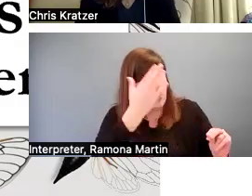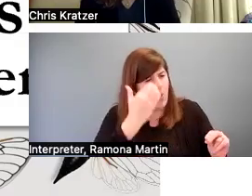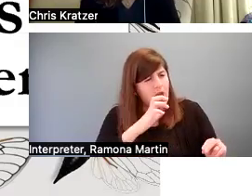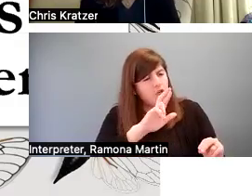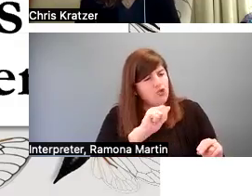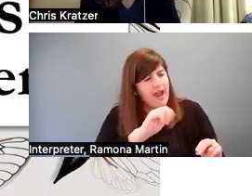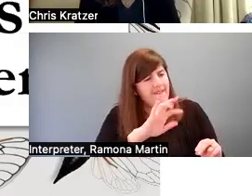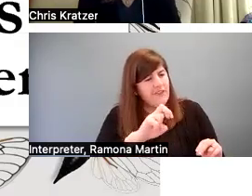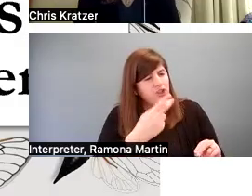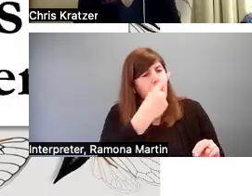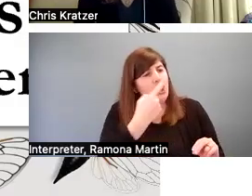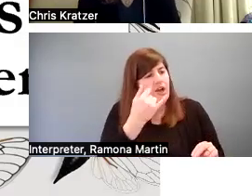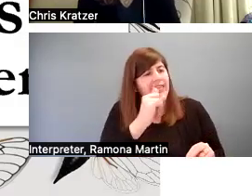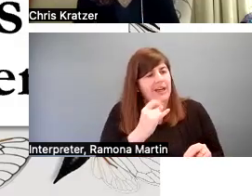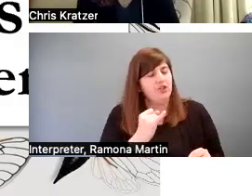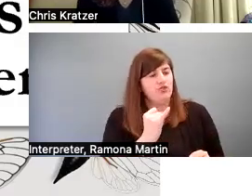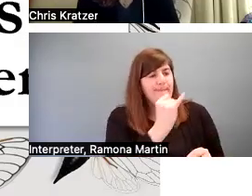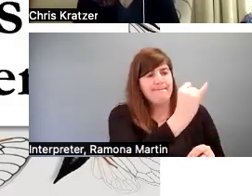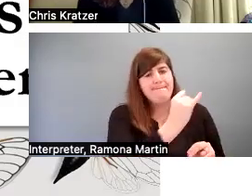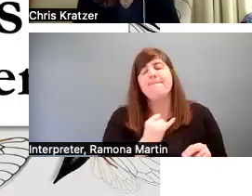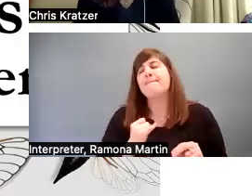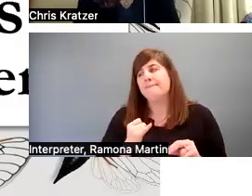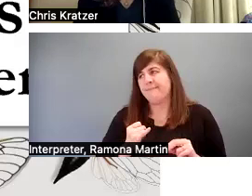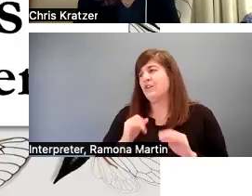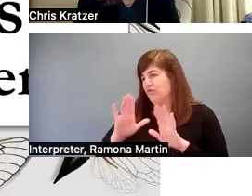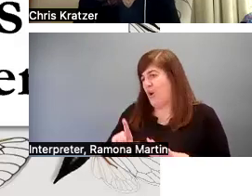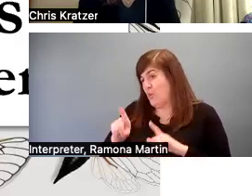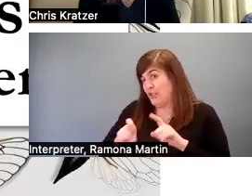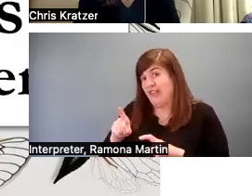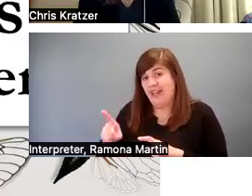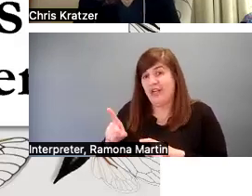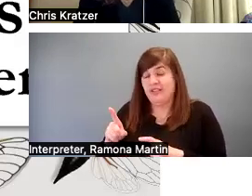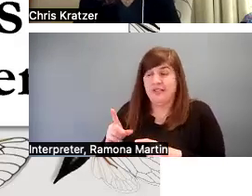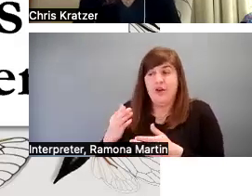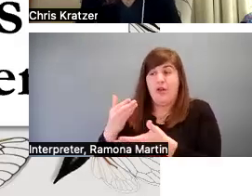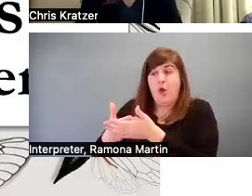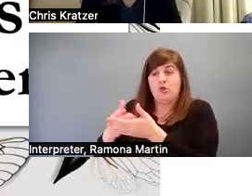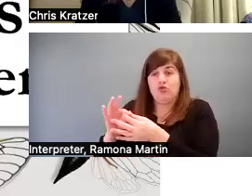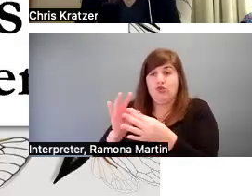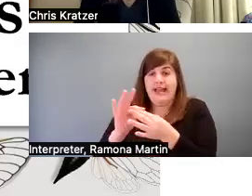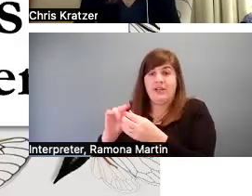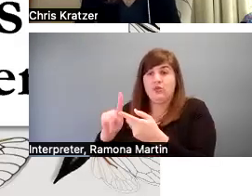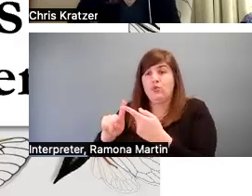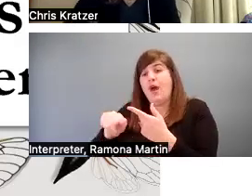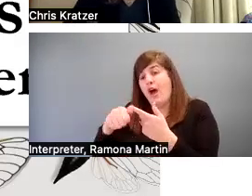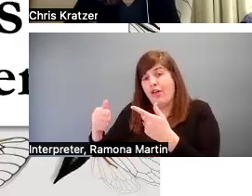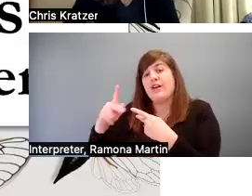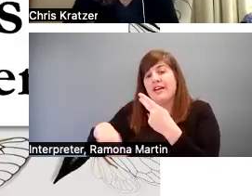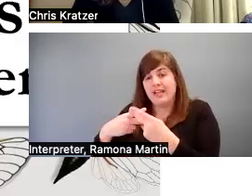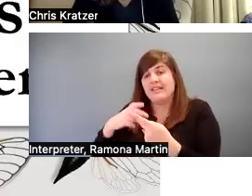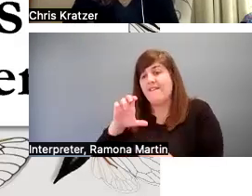shrimp? great question. The answer is that they're very closely related to other types of crustaceans.